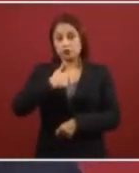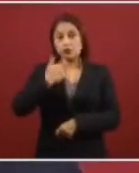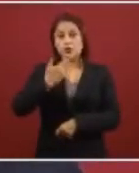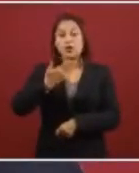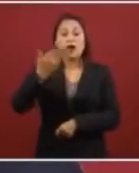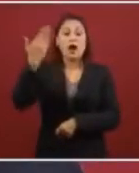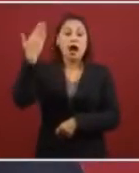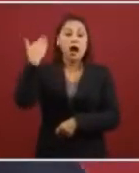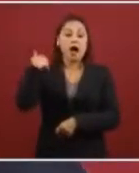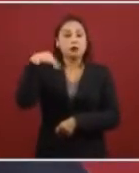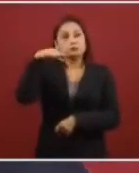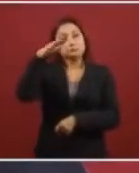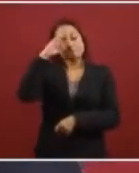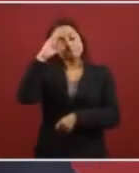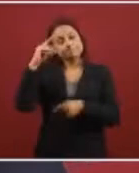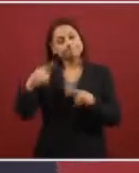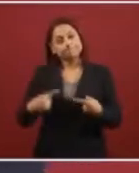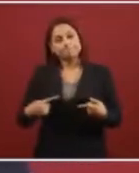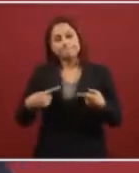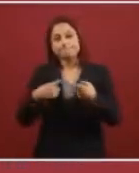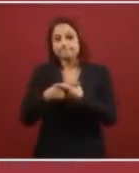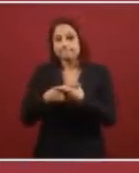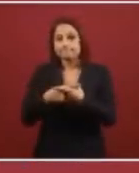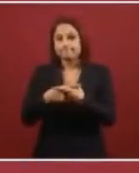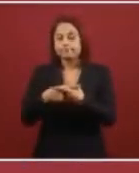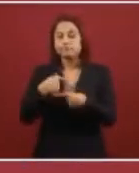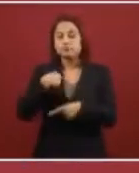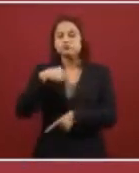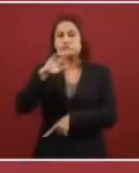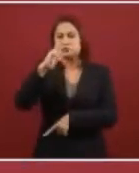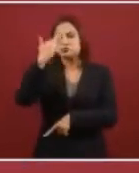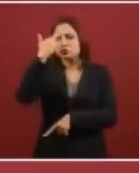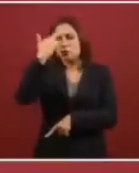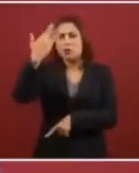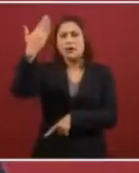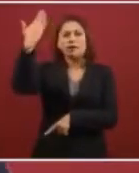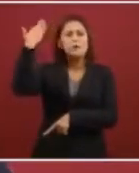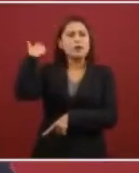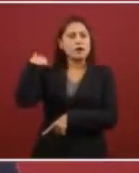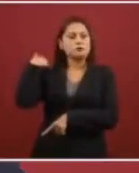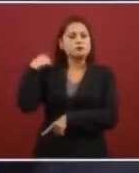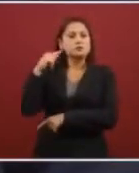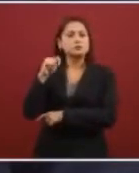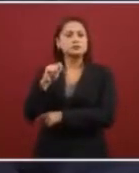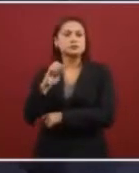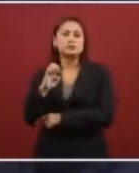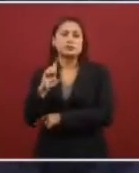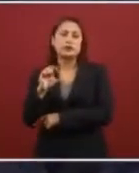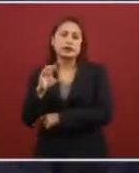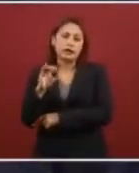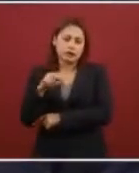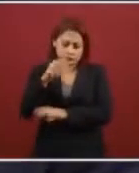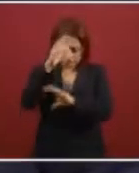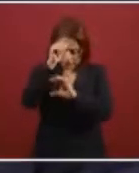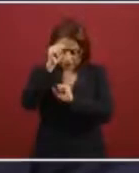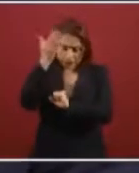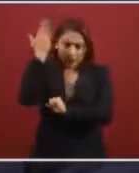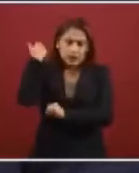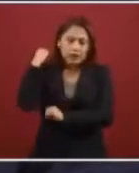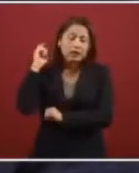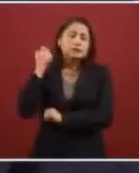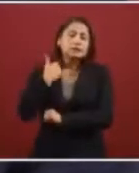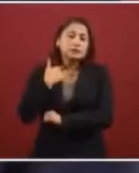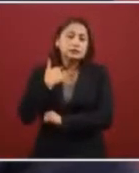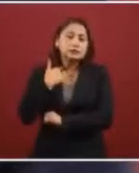I being the opposer, me opuse al tratado. Was opposed y seguramente to that treaty hay in